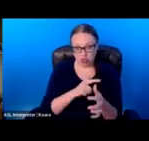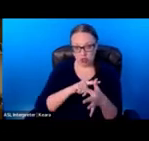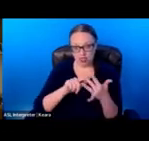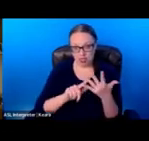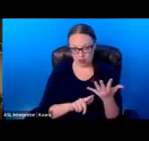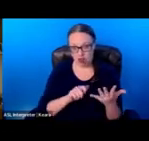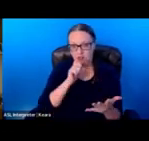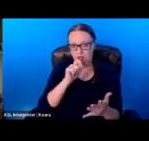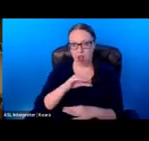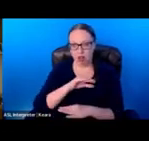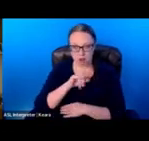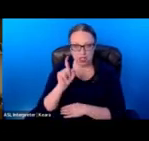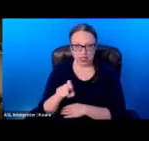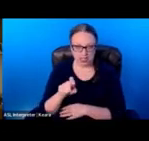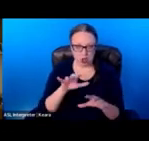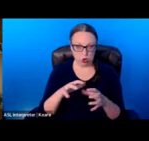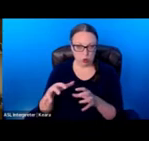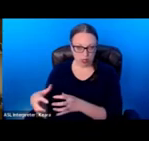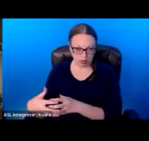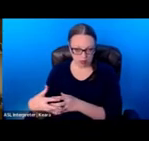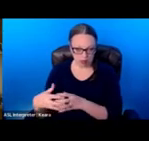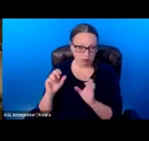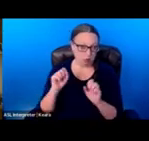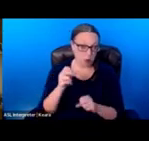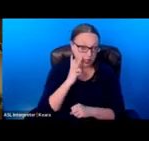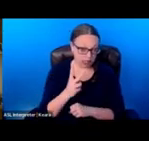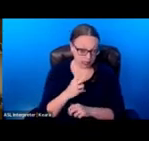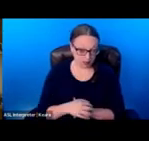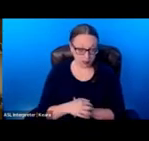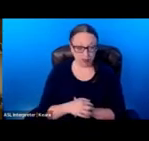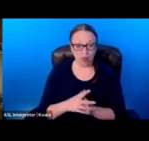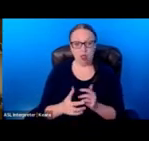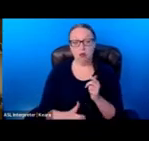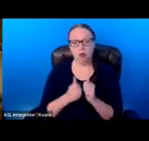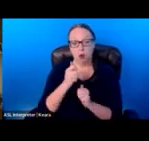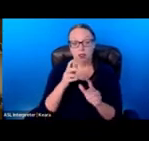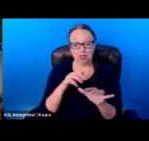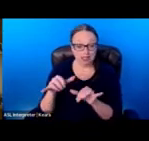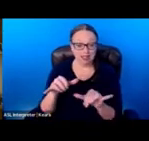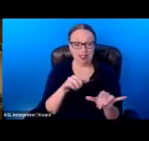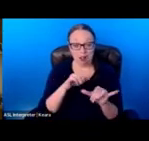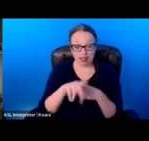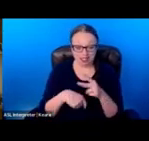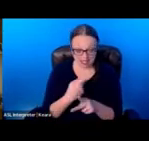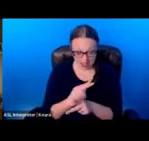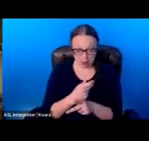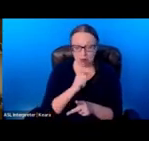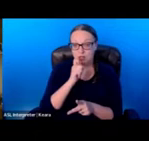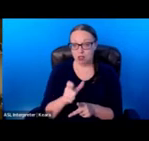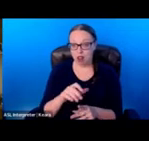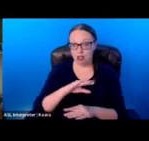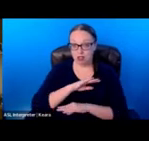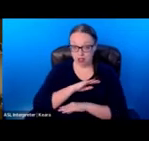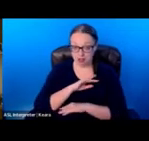need domains. As you can see, the most common type of unmet need across these five